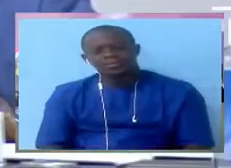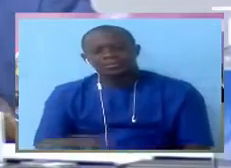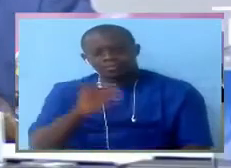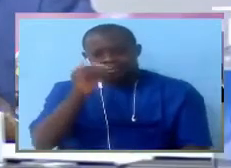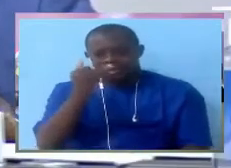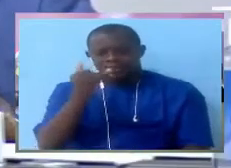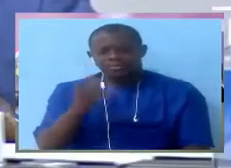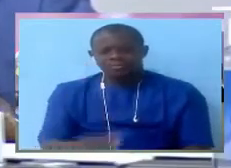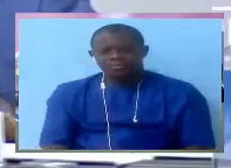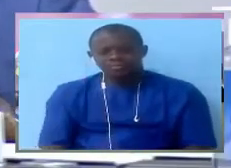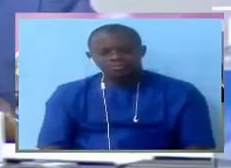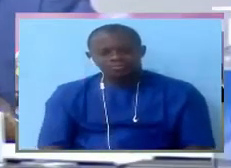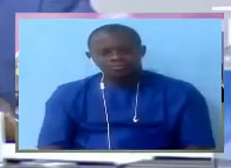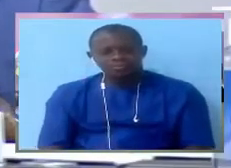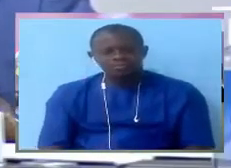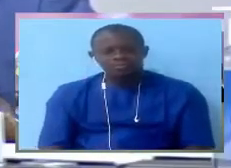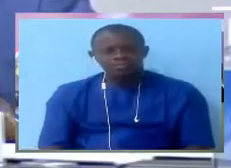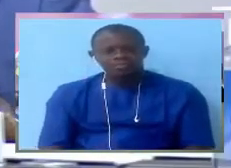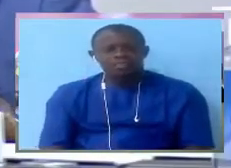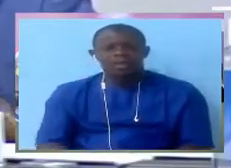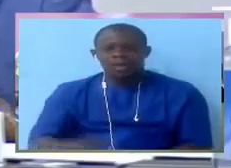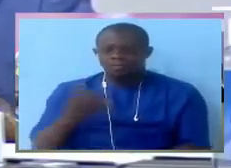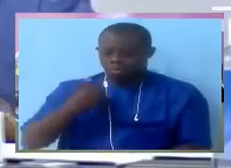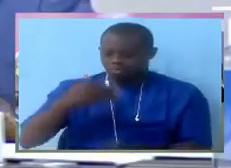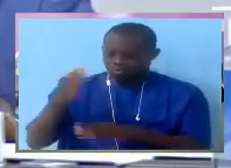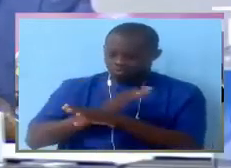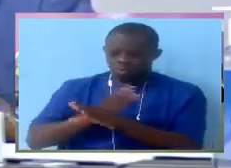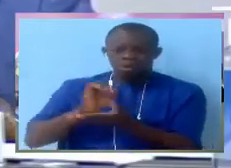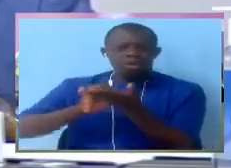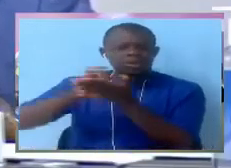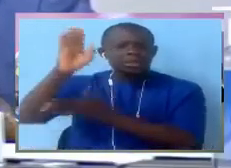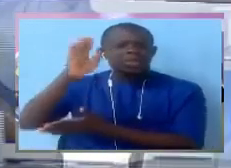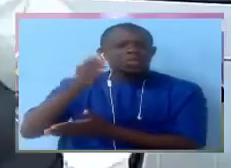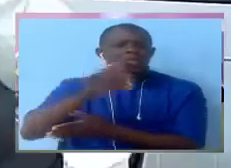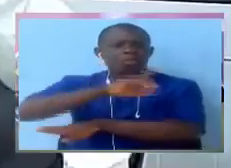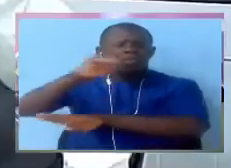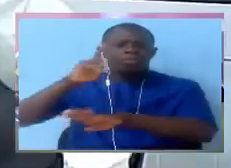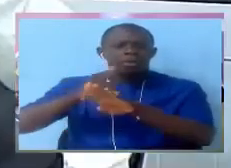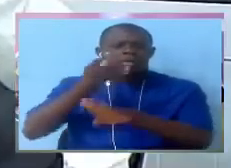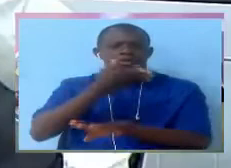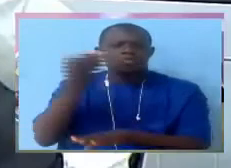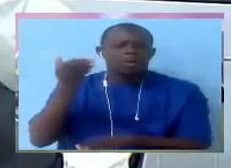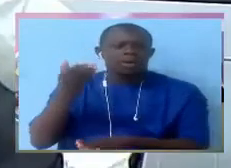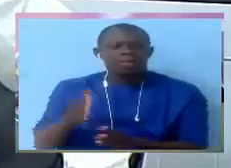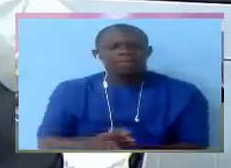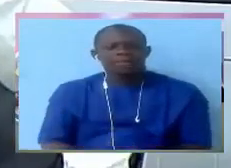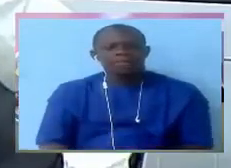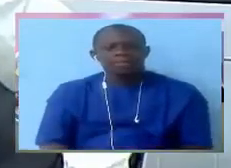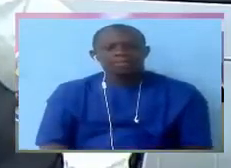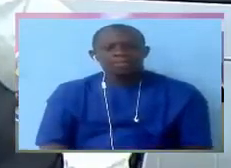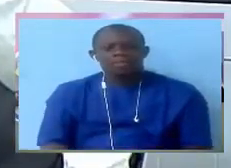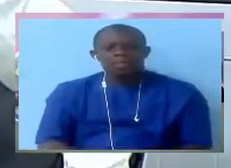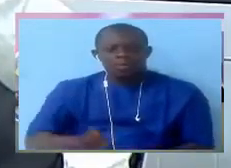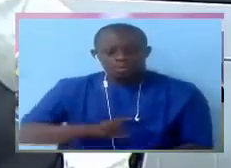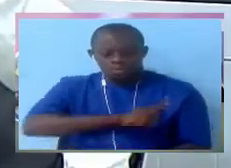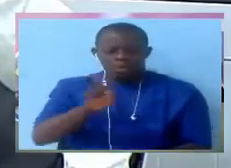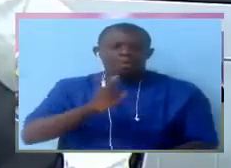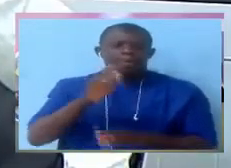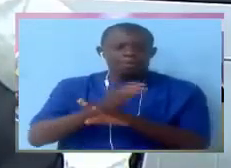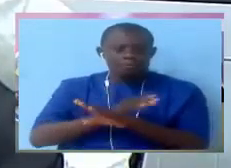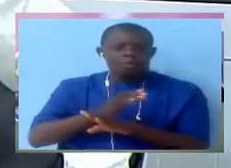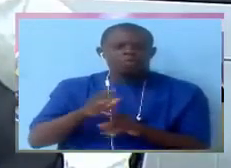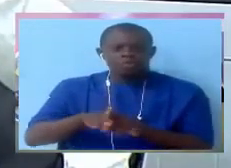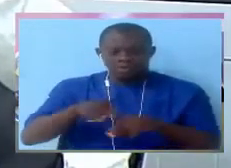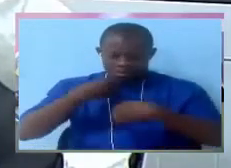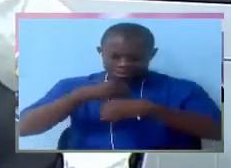Yes. Where were those people deployed? Ñoñu fan lañ leen ebal pour ñu liggéey? ñun buñu traîné suñu commando corps ci après dañu